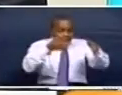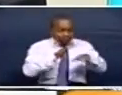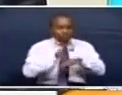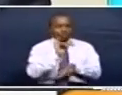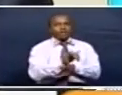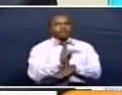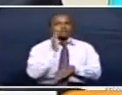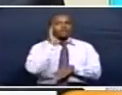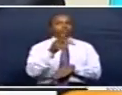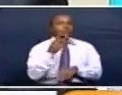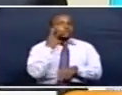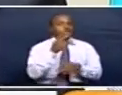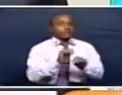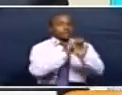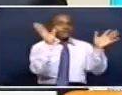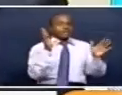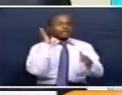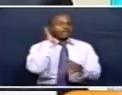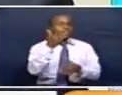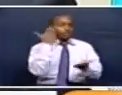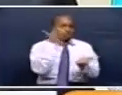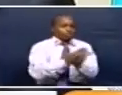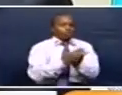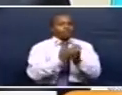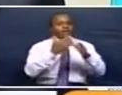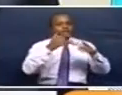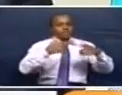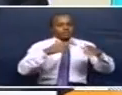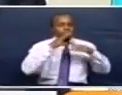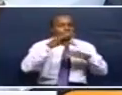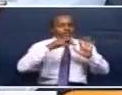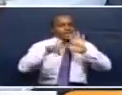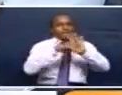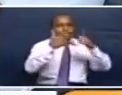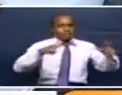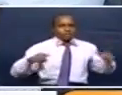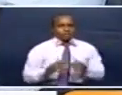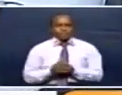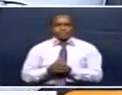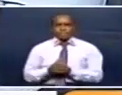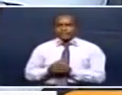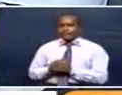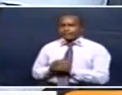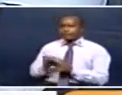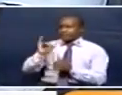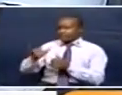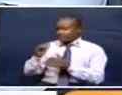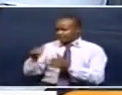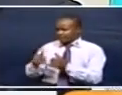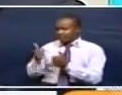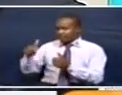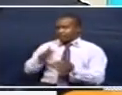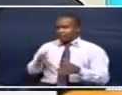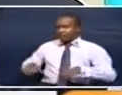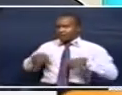we'll see the light, and then we'll stop speaking in a language that can tear our country apart. Is that going to happen in our lifetime, yours and mine? Well,